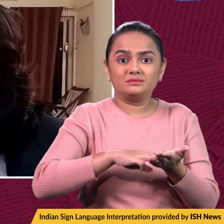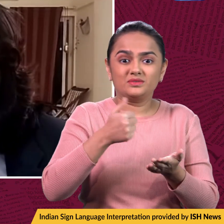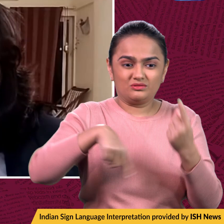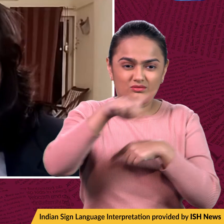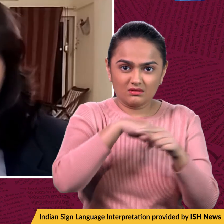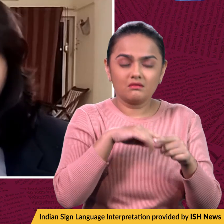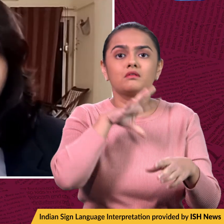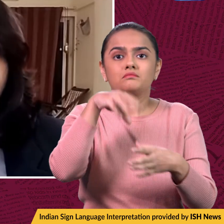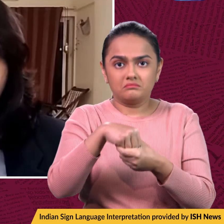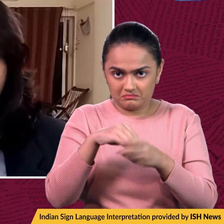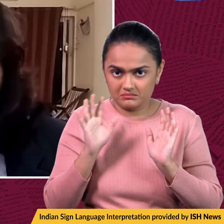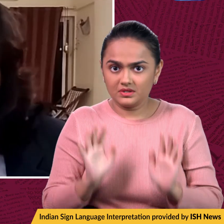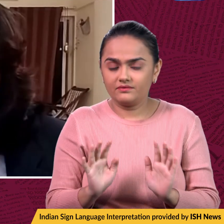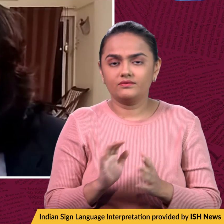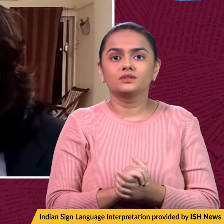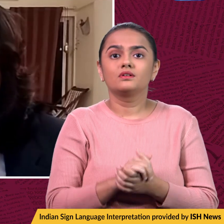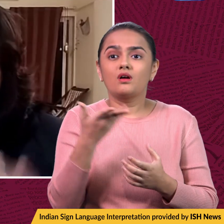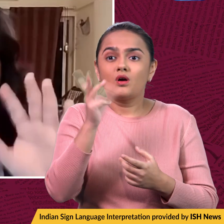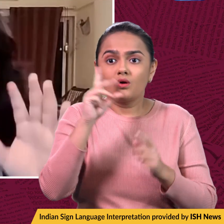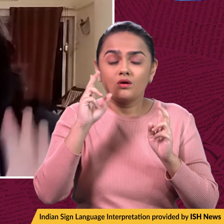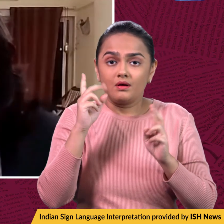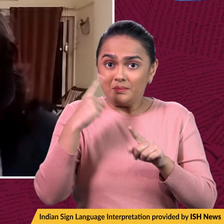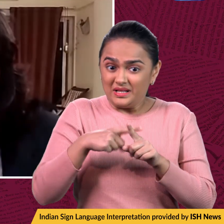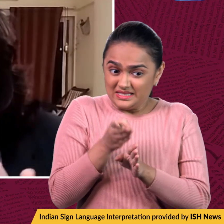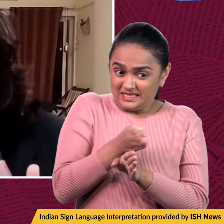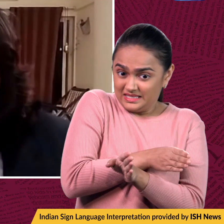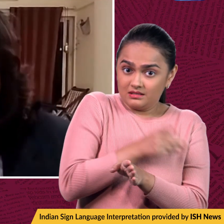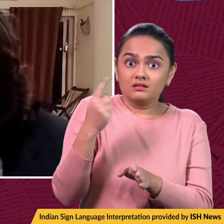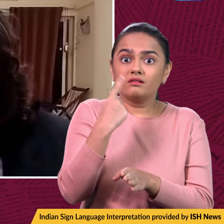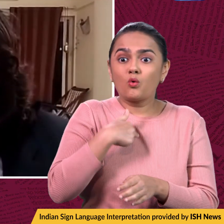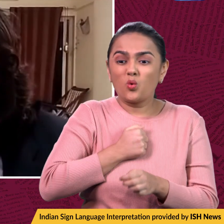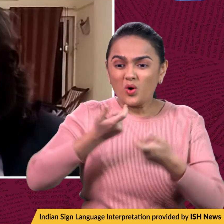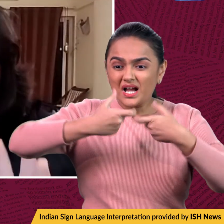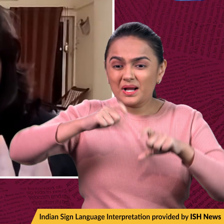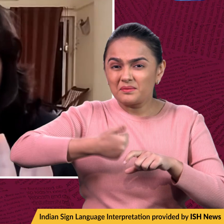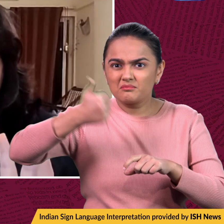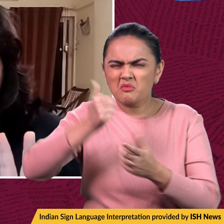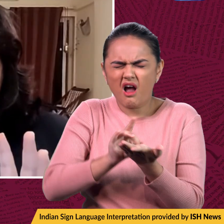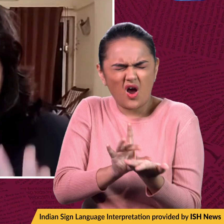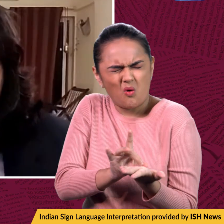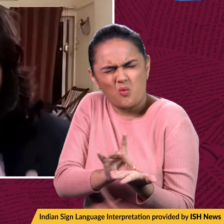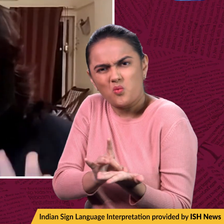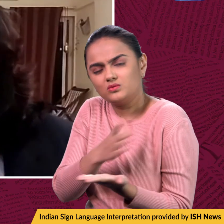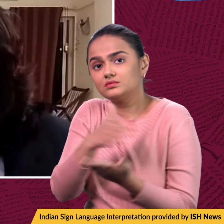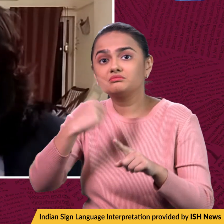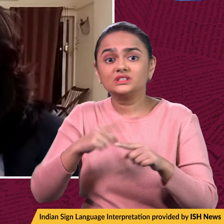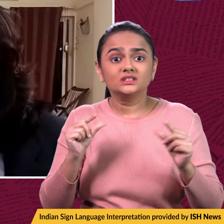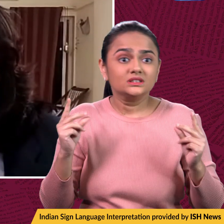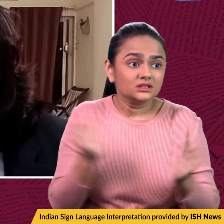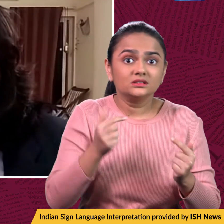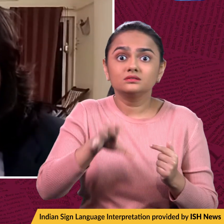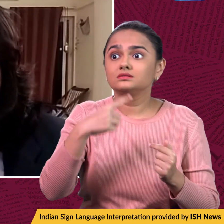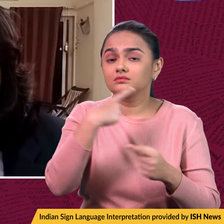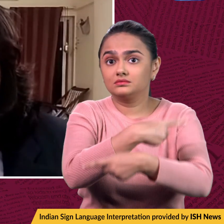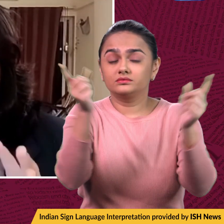alliance to help the president regain control of the country. Earlier, he had sacked his cabinet and imposed states of emergency